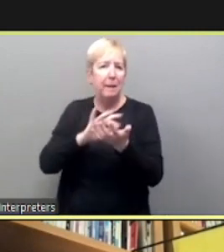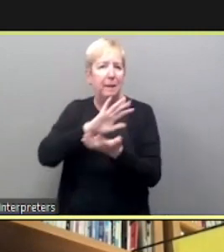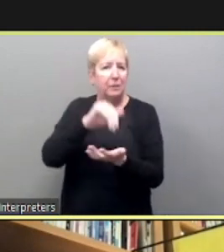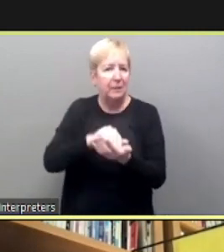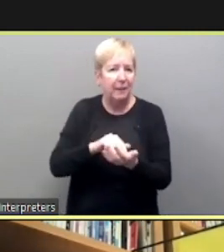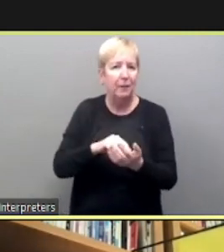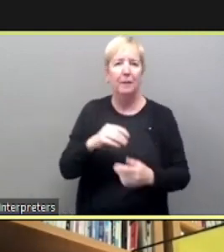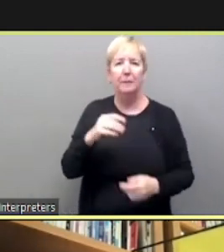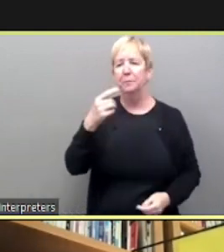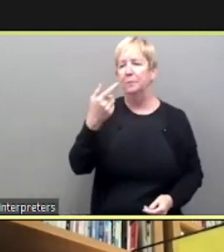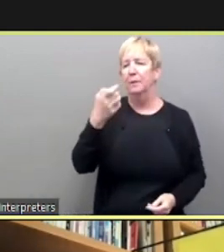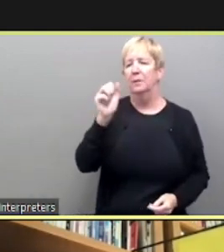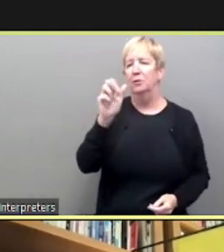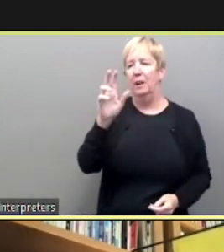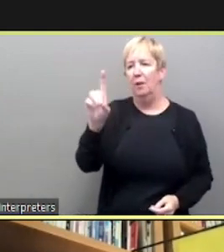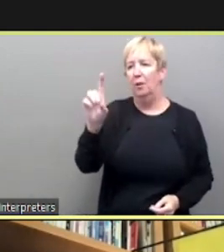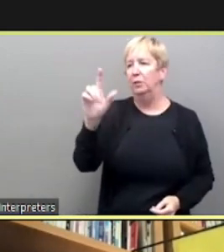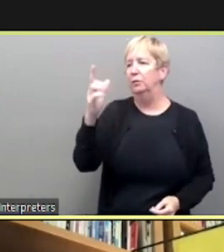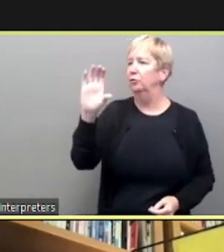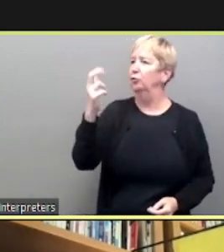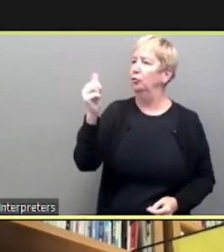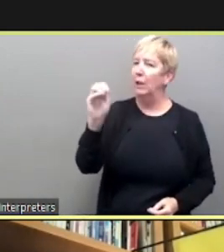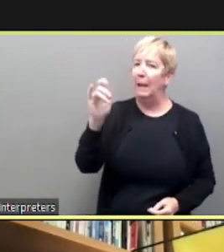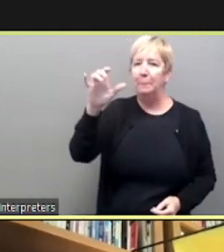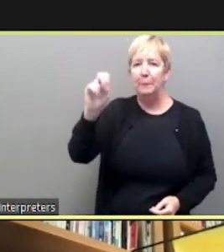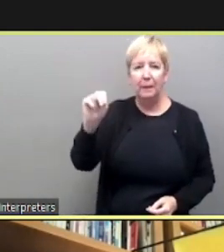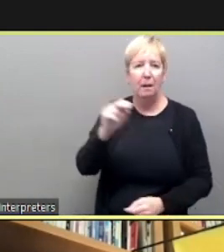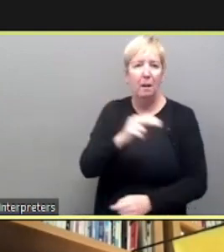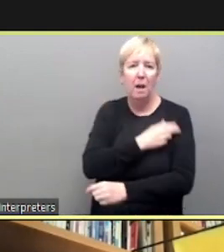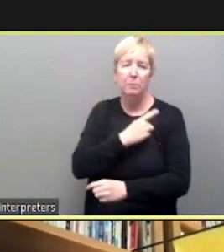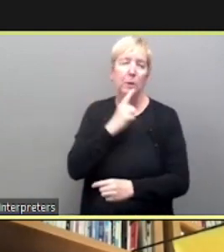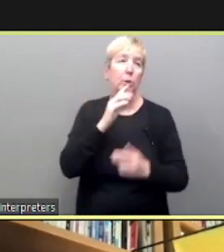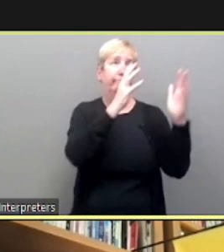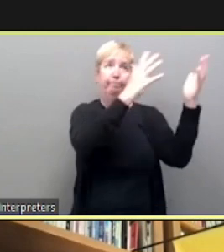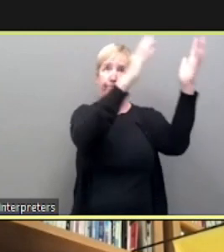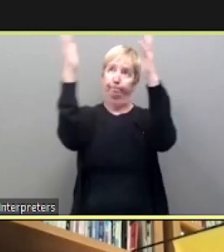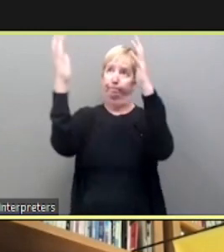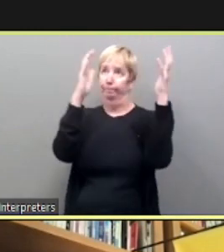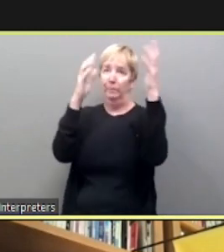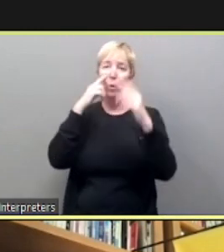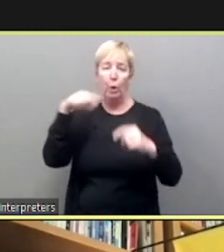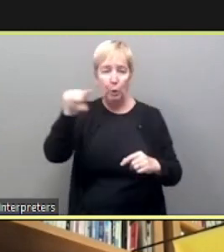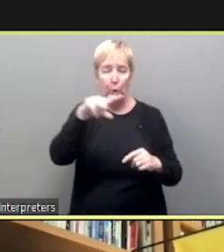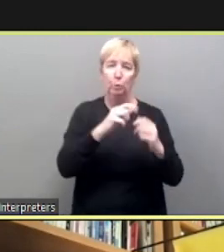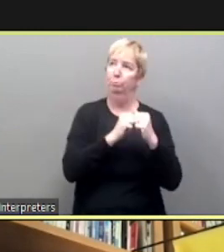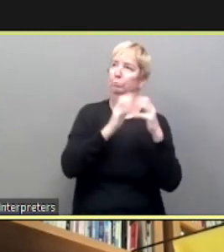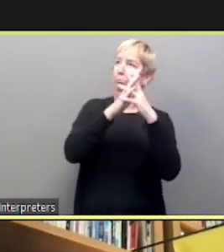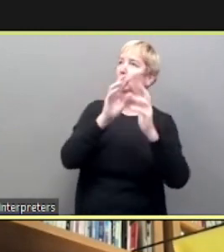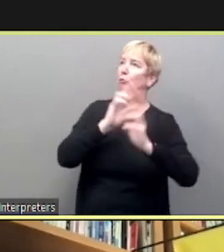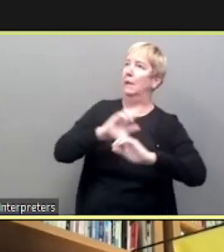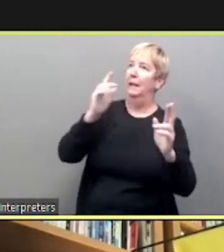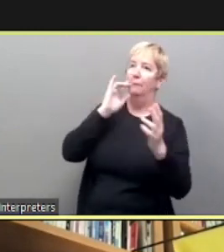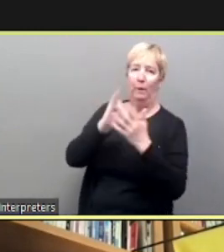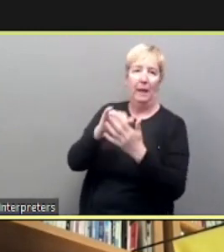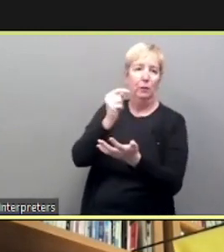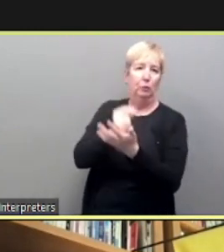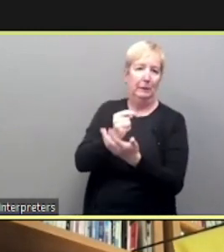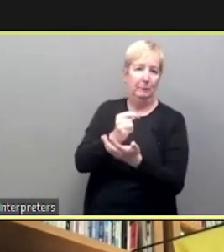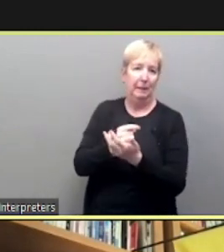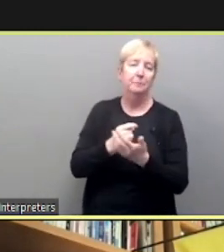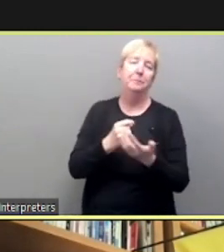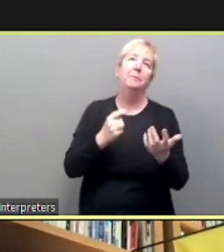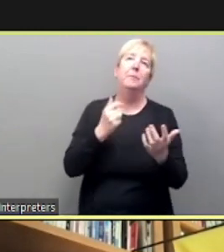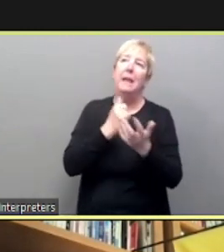Gerald Champion. So kudos to you for providing this important treatment to people and keeping people out